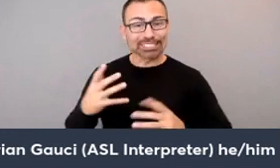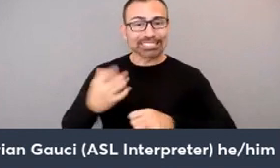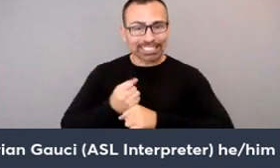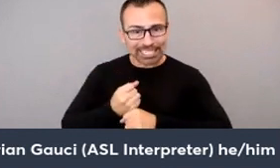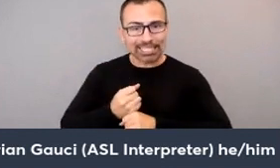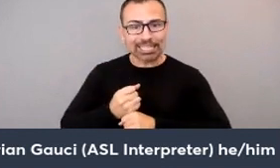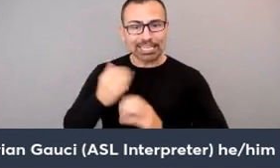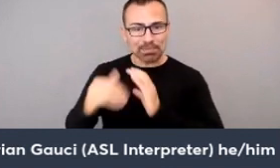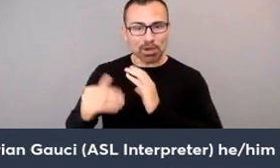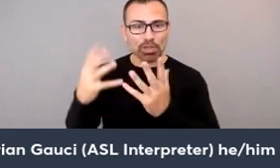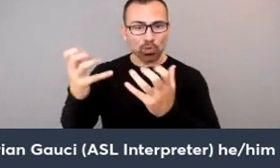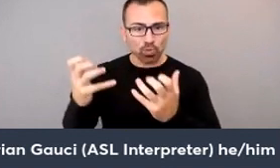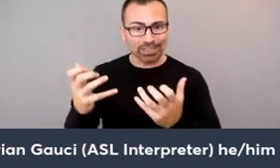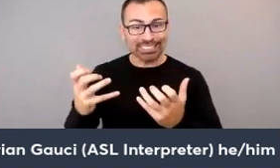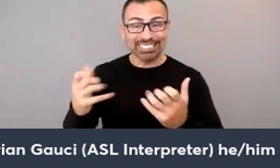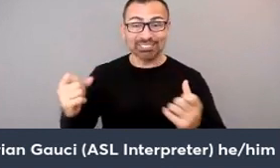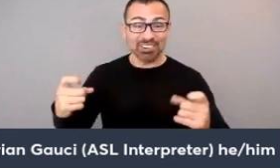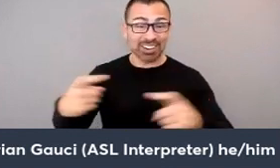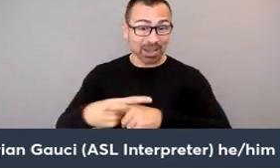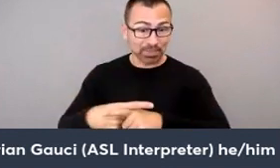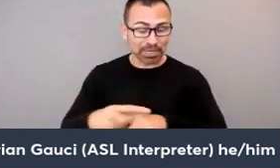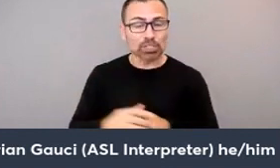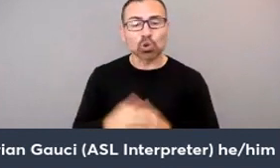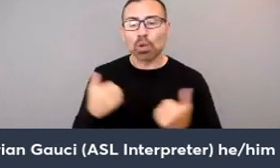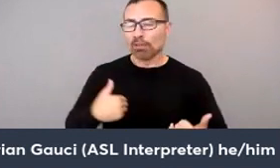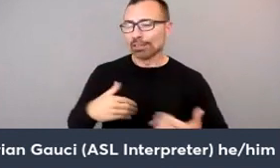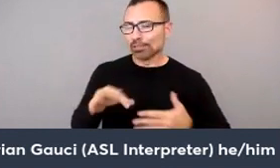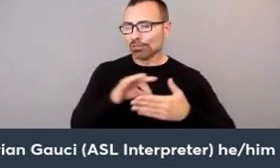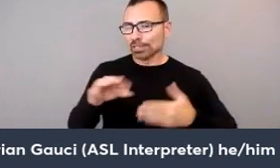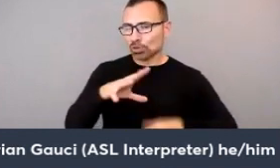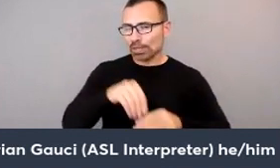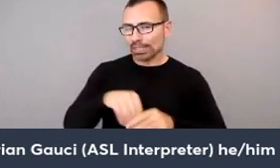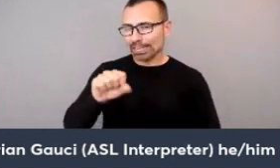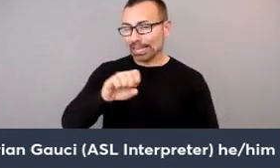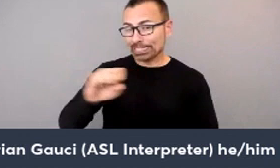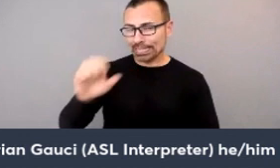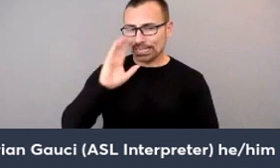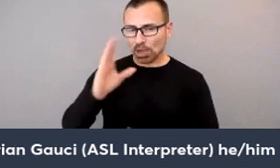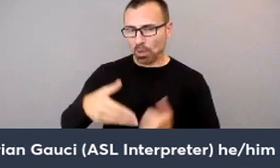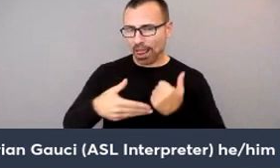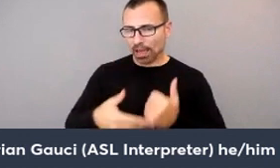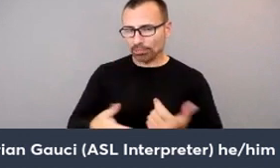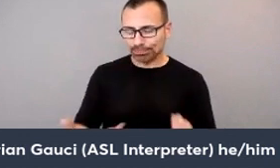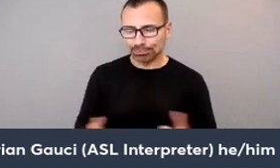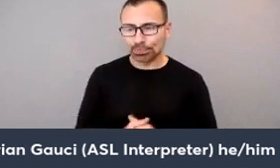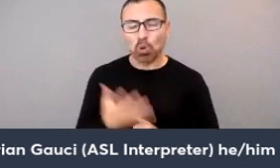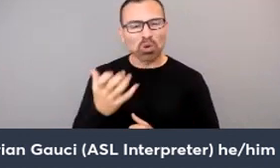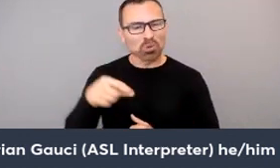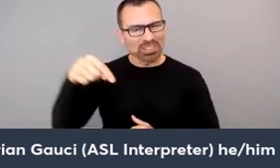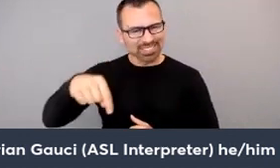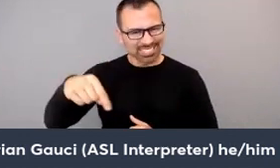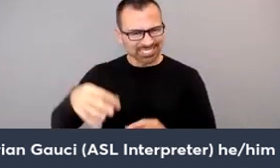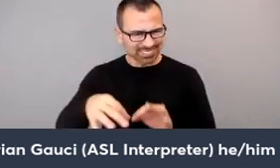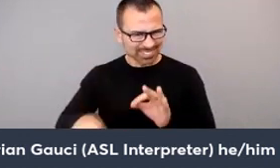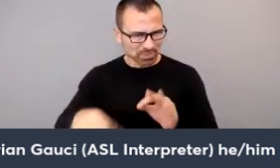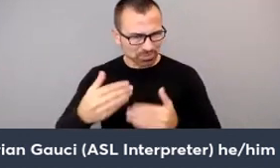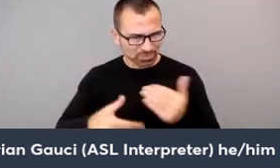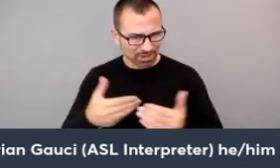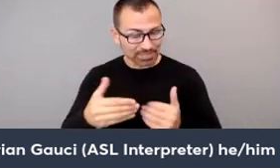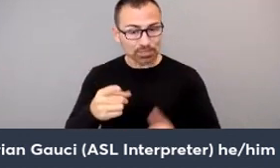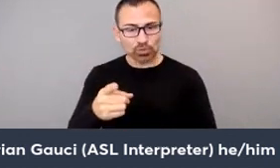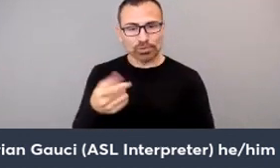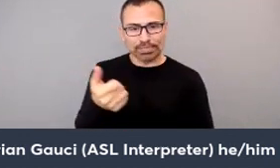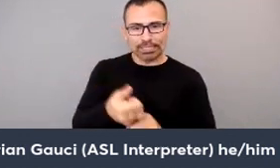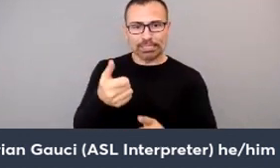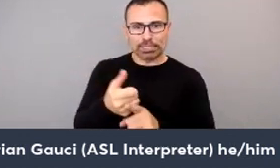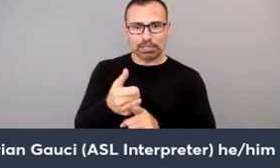done is we've released a new feature in SES to help you with this. We want to make this as simple as possible. We want to make it so you don't really need to understand